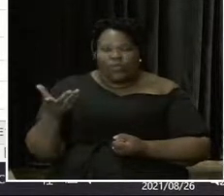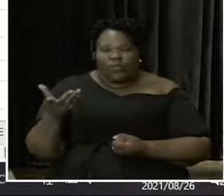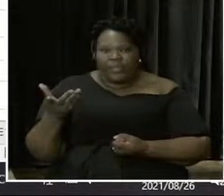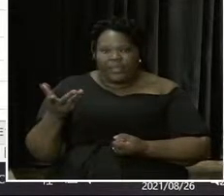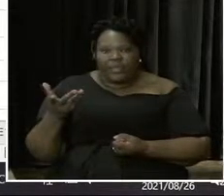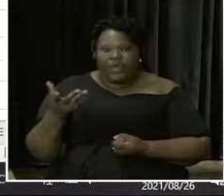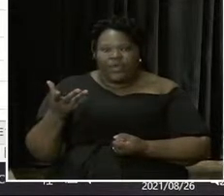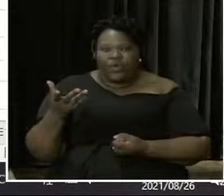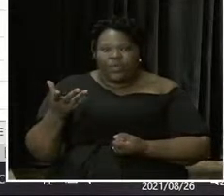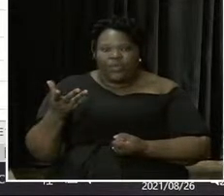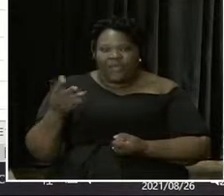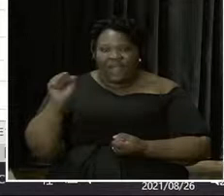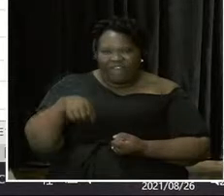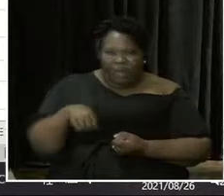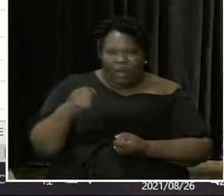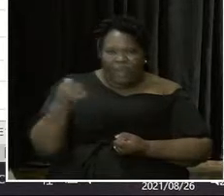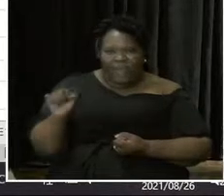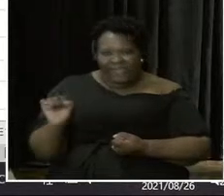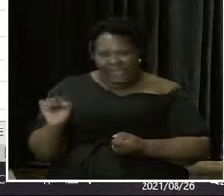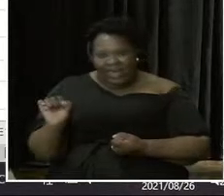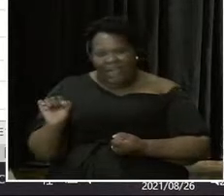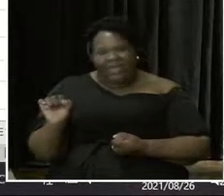Standing. Speaker.